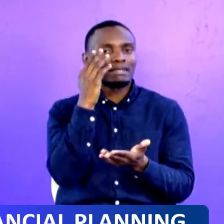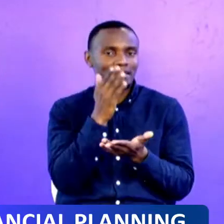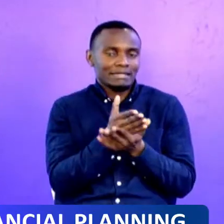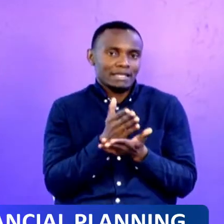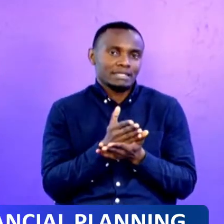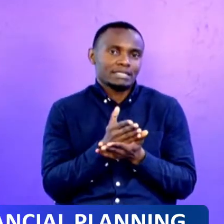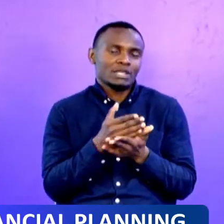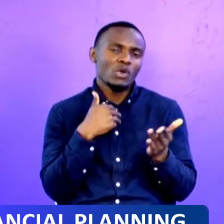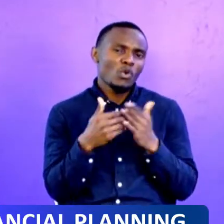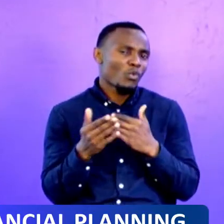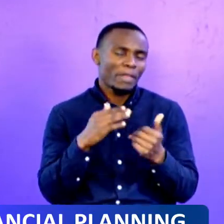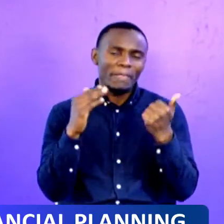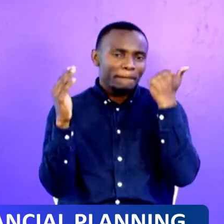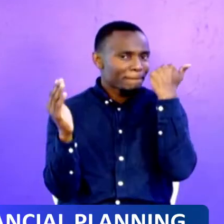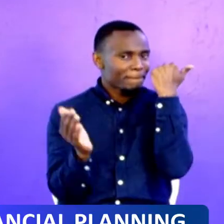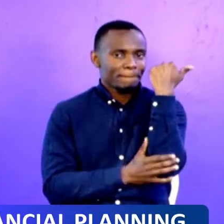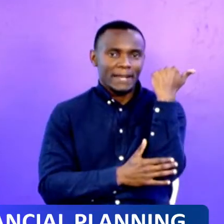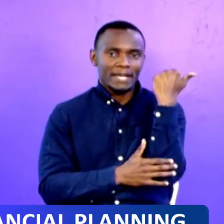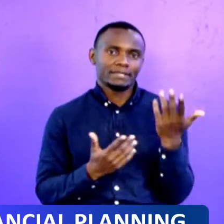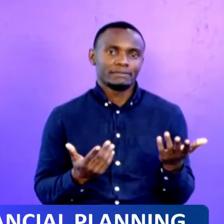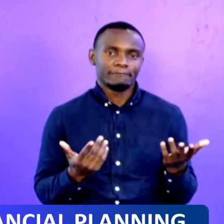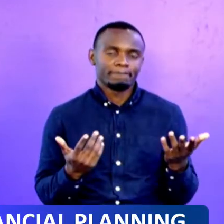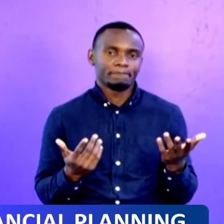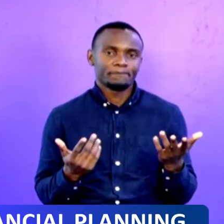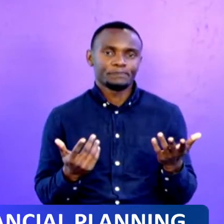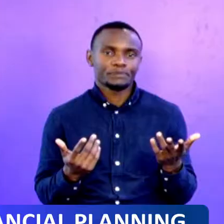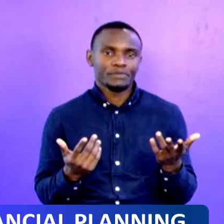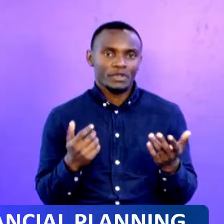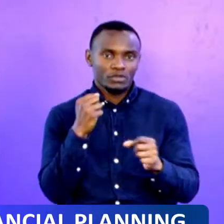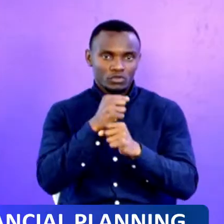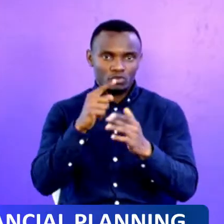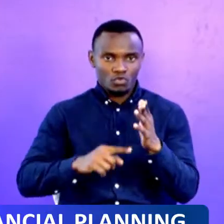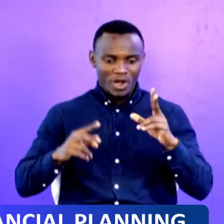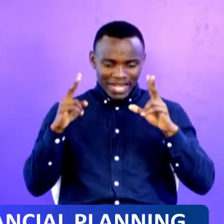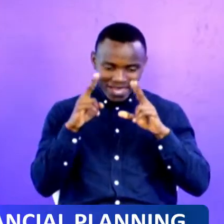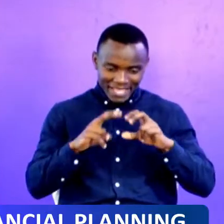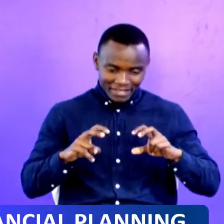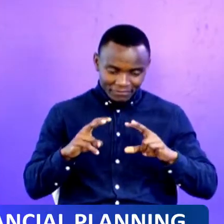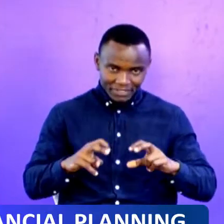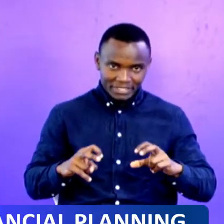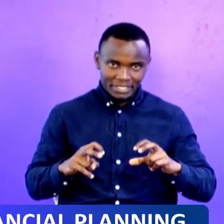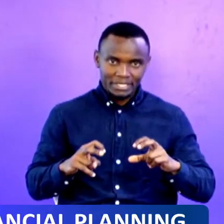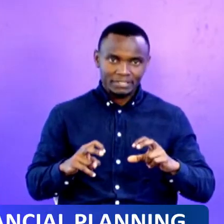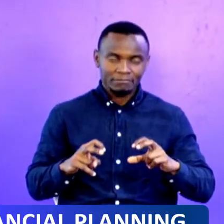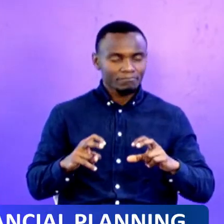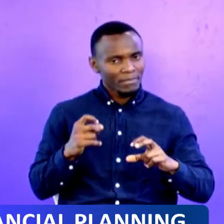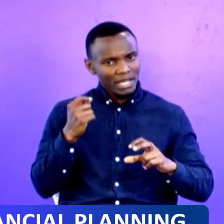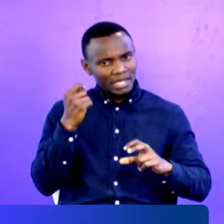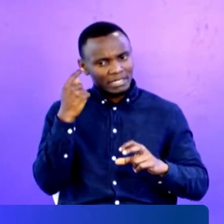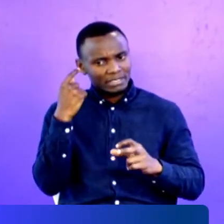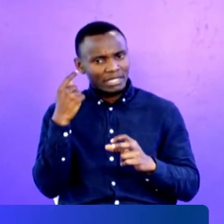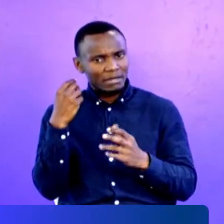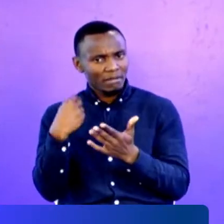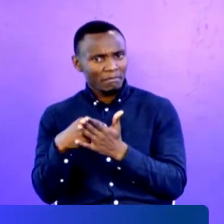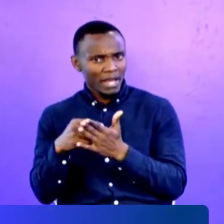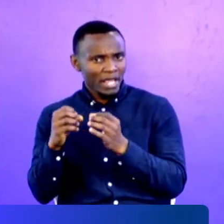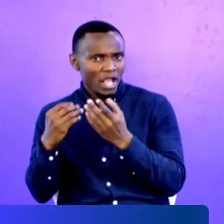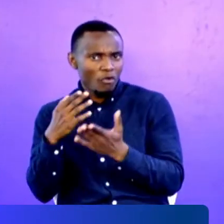no matter how bad that situation may appear. Yeah. So take a stock of your life, understand how much is coming in and understand how much is going